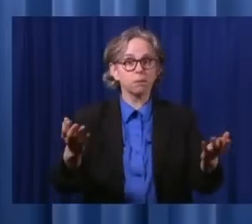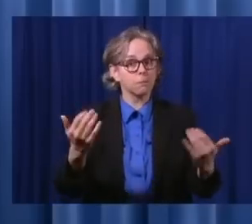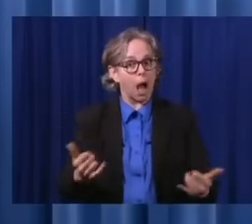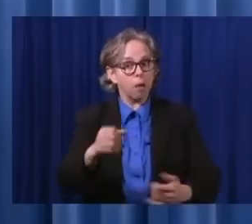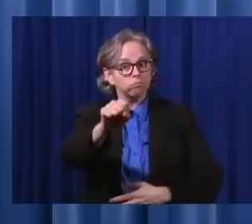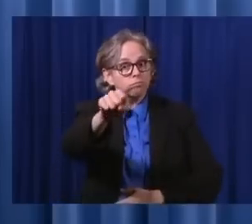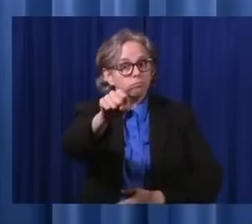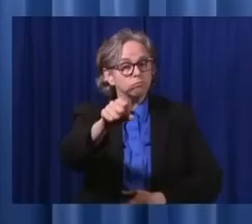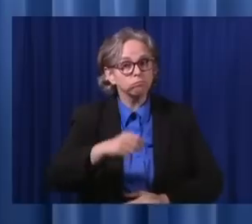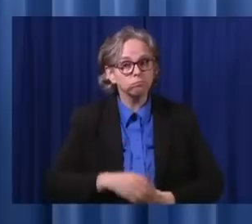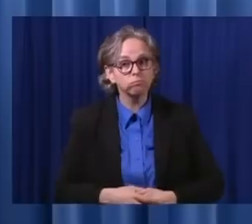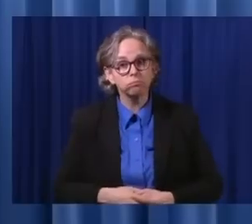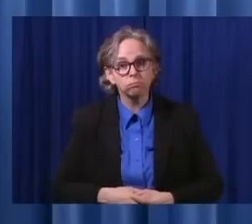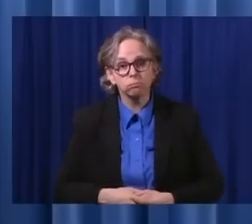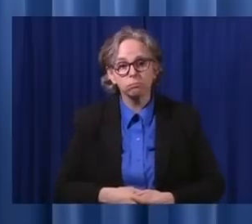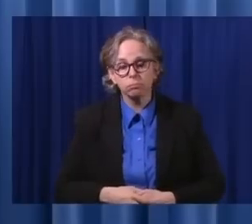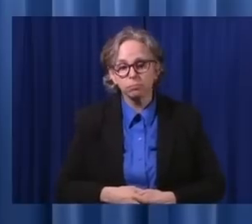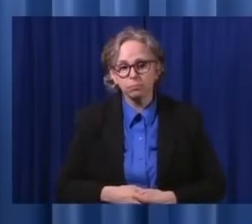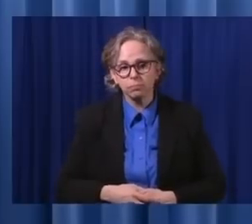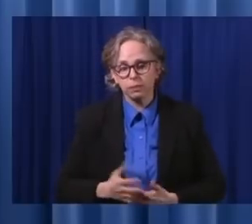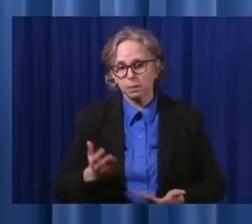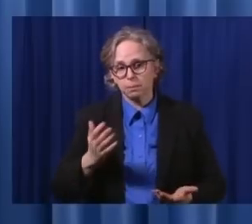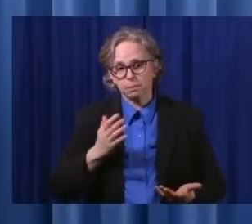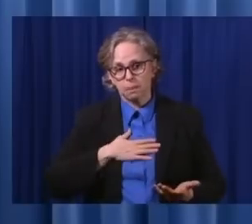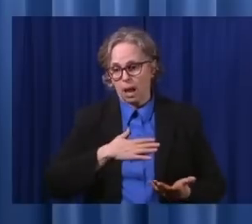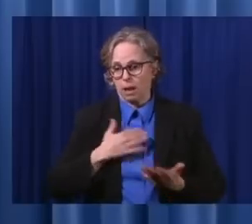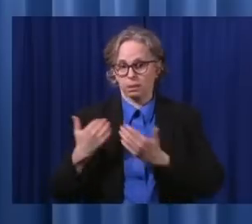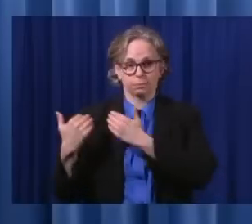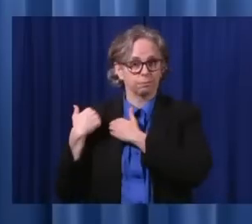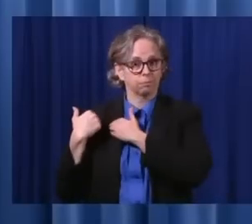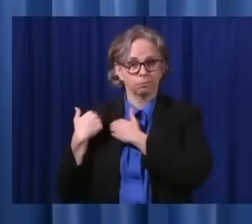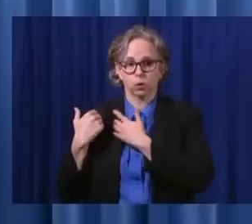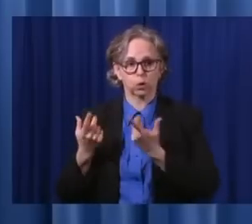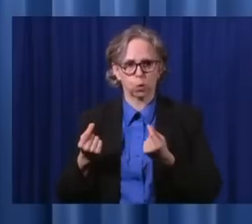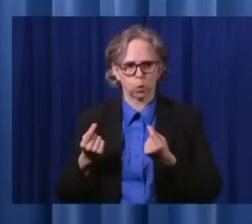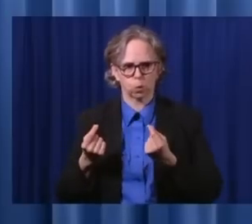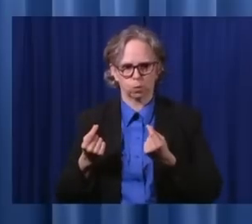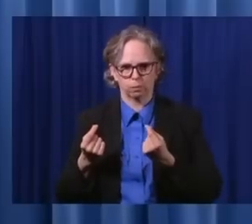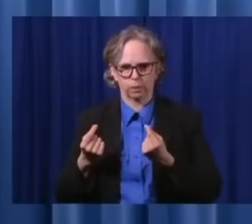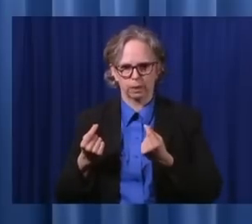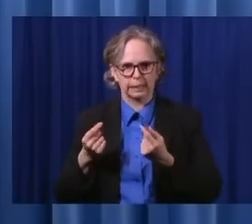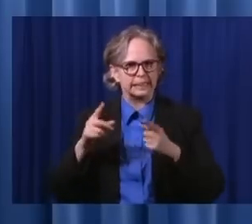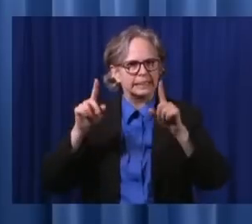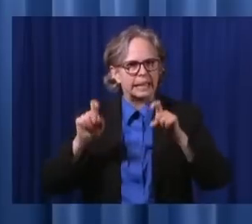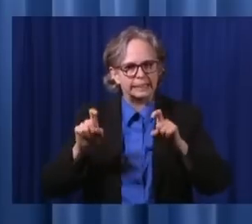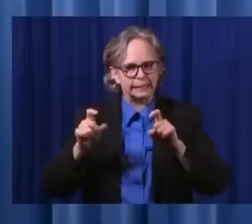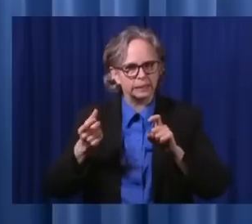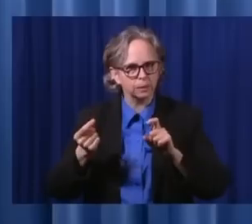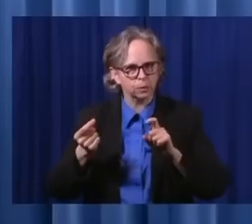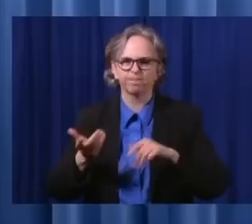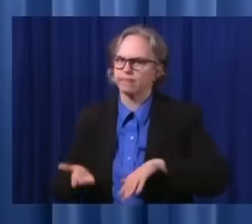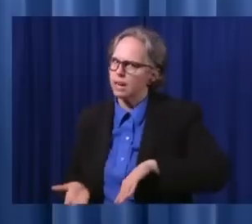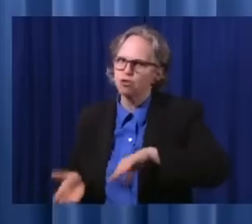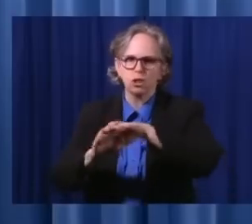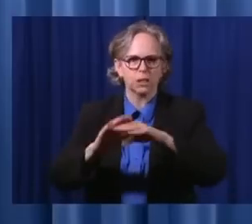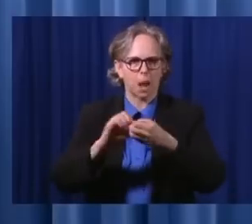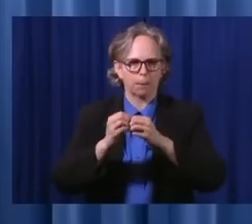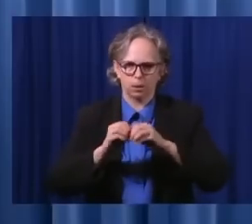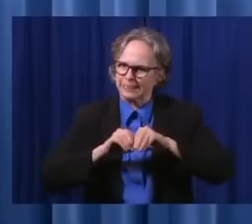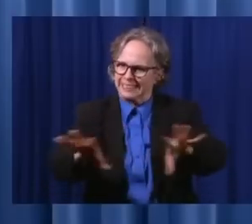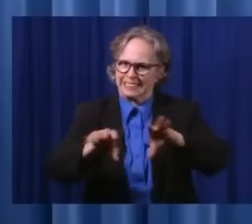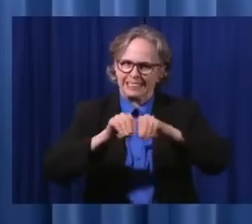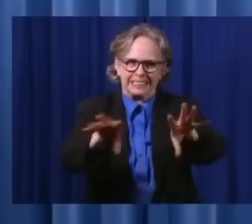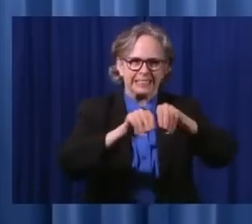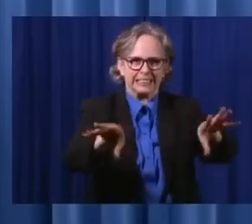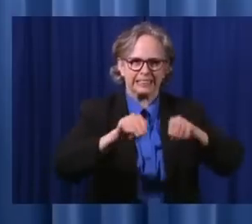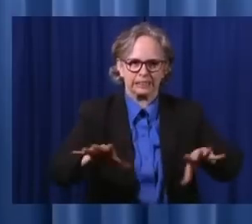My job is to bring more testing to the state of Ohio. We're working on it. The announcements we